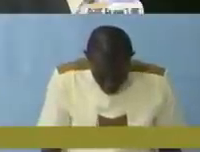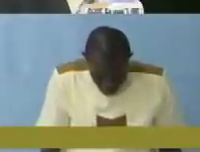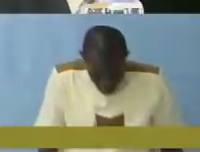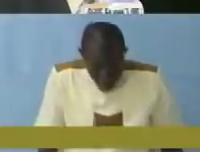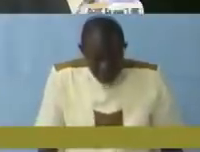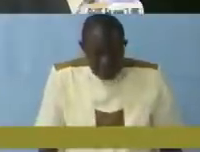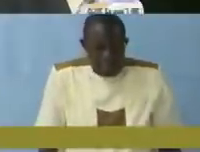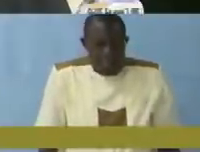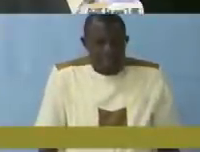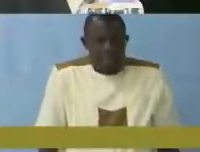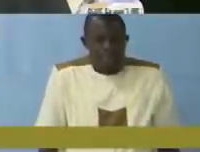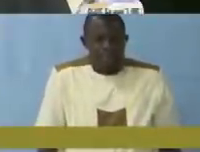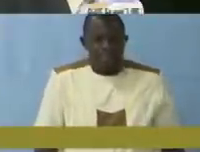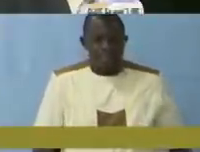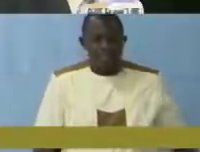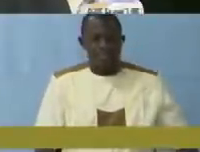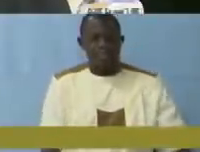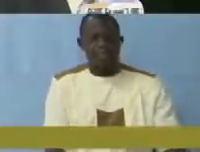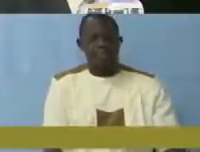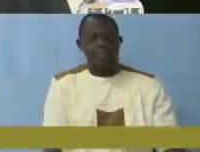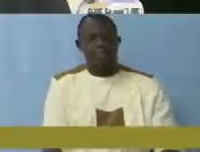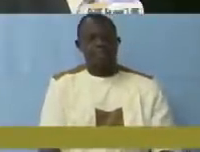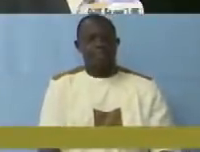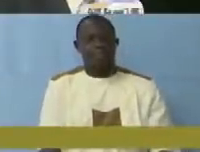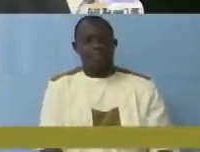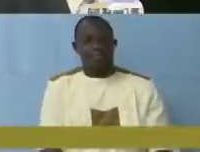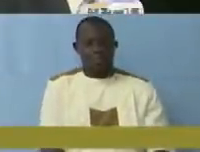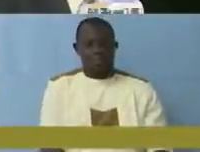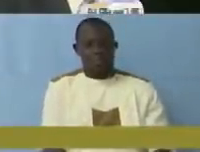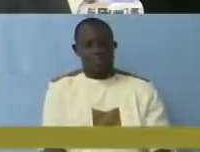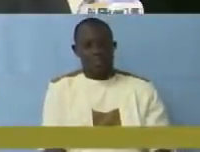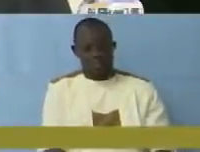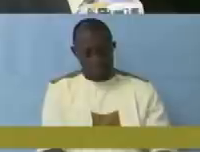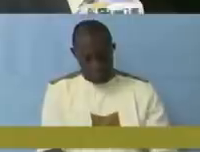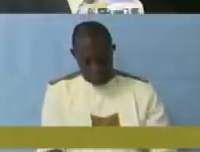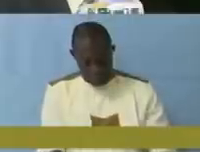tobo di mati tobo toku yarino amunta wole fote majang.